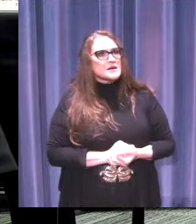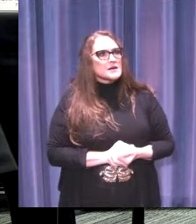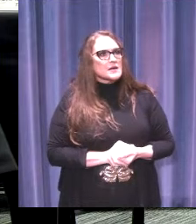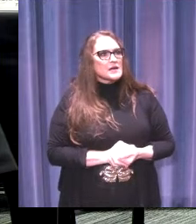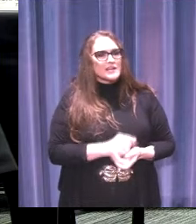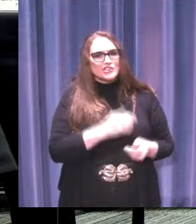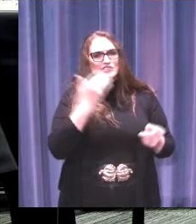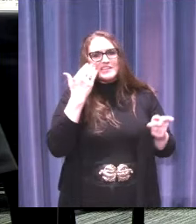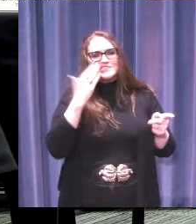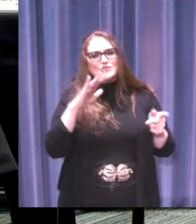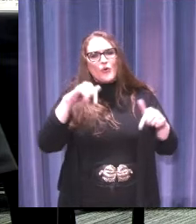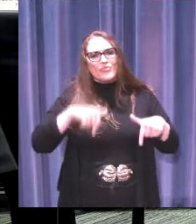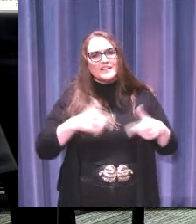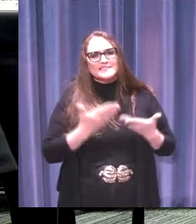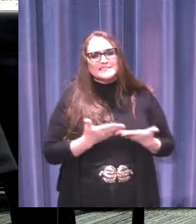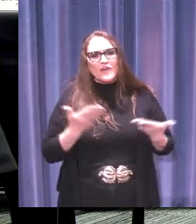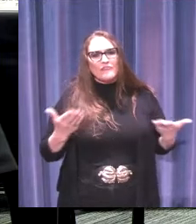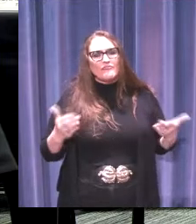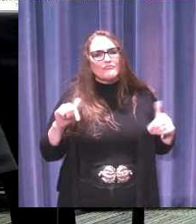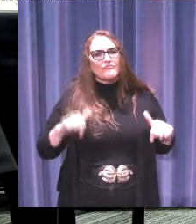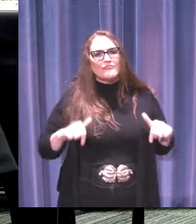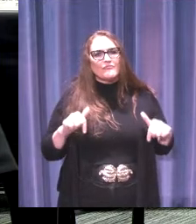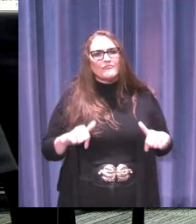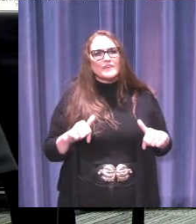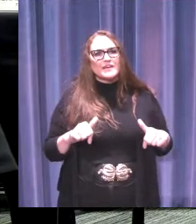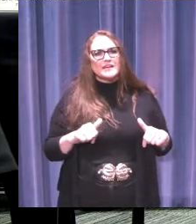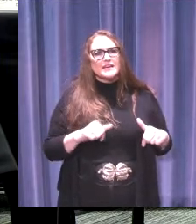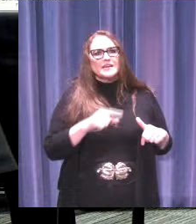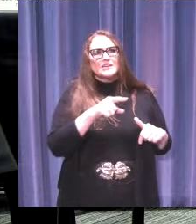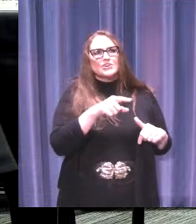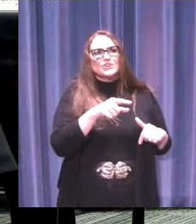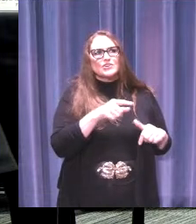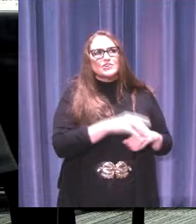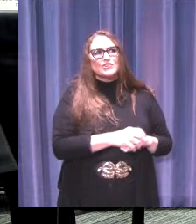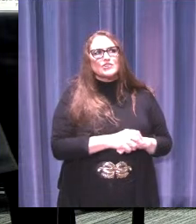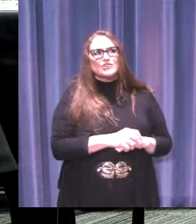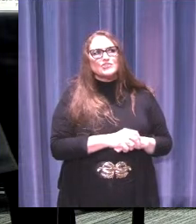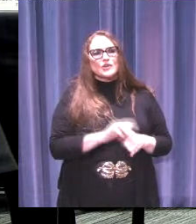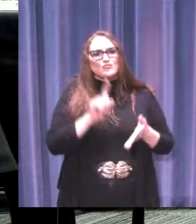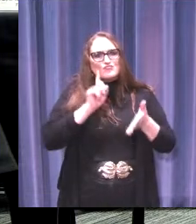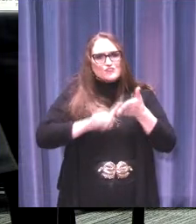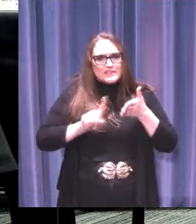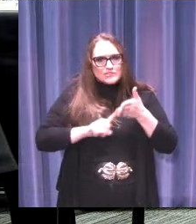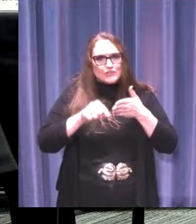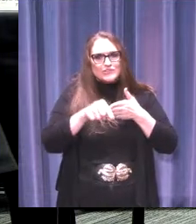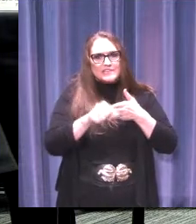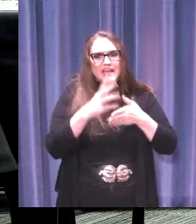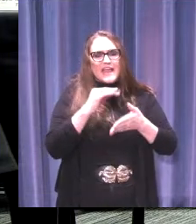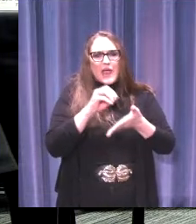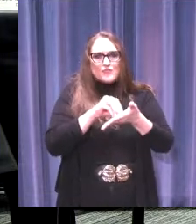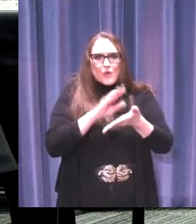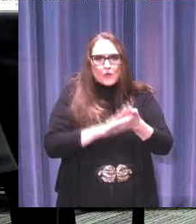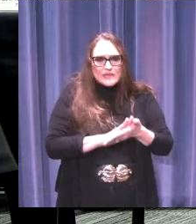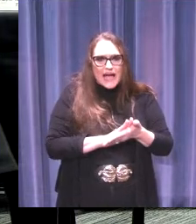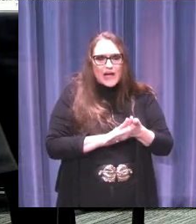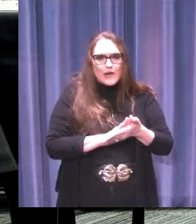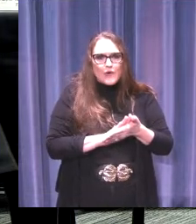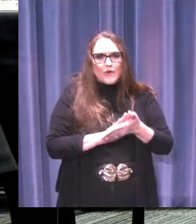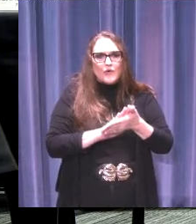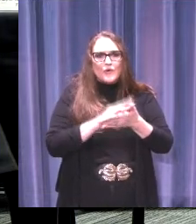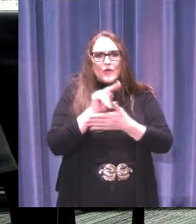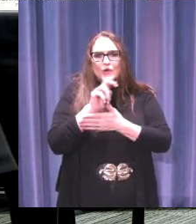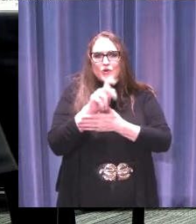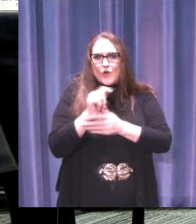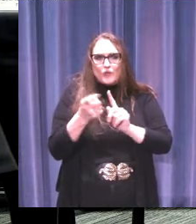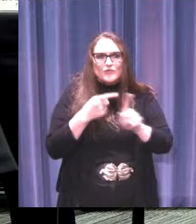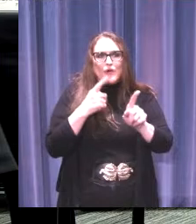she doesn't know this stuff. She researched it and wrote down notes